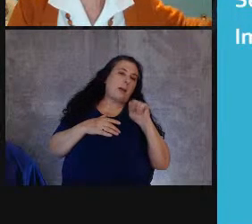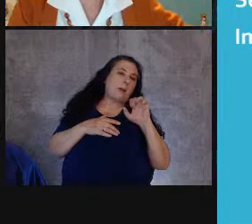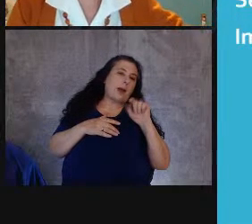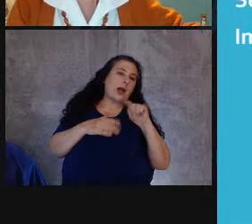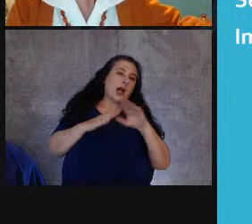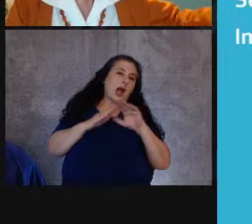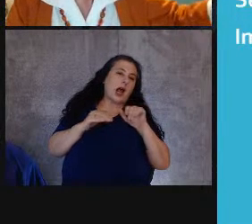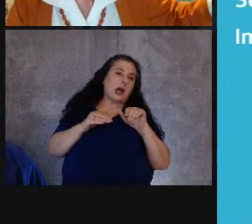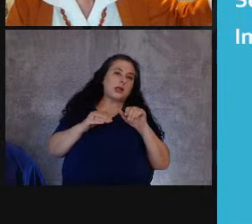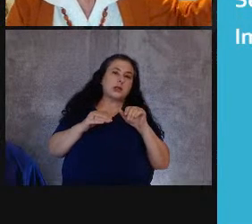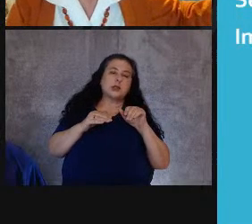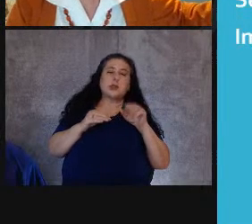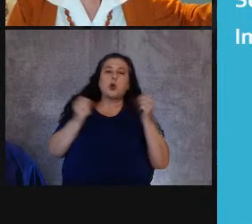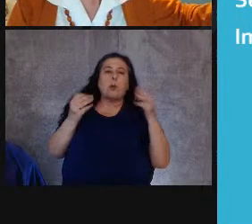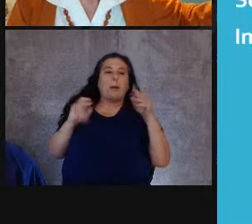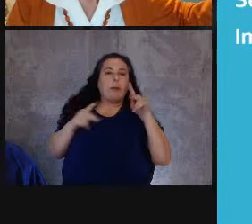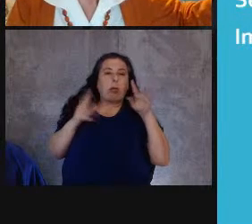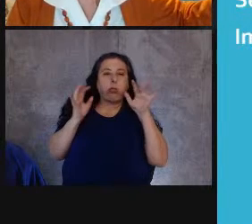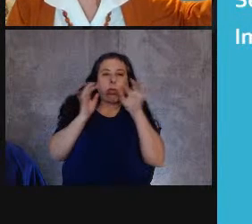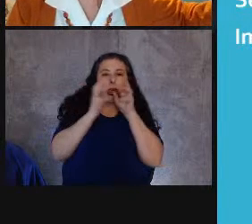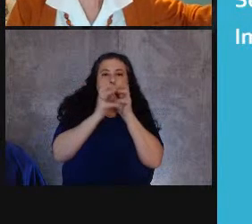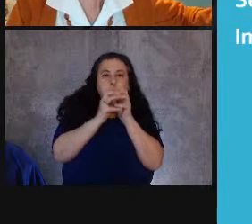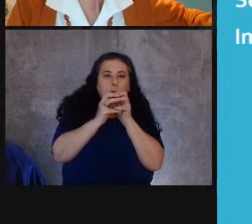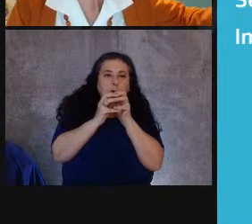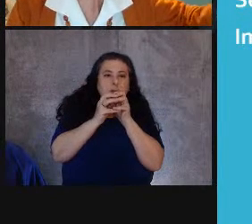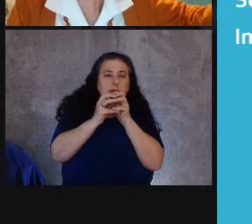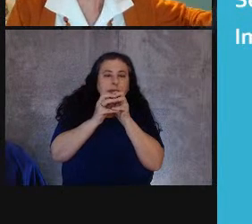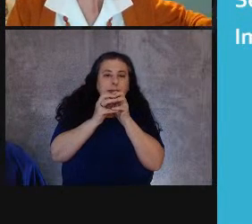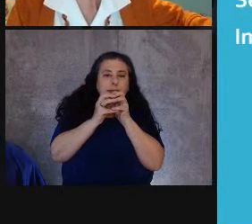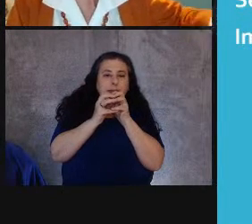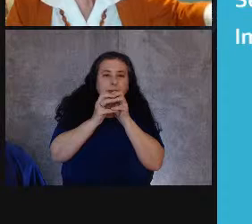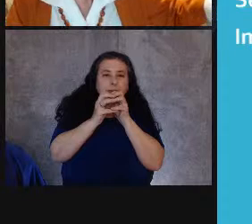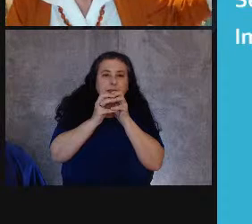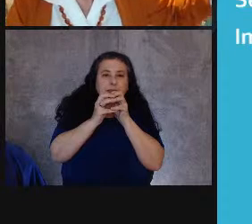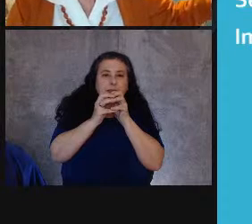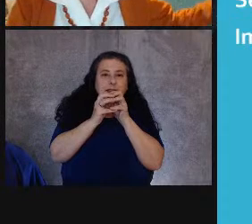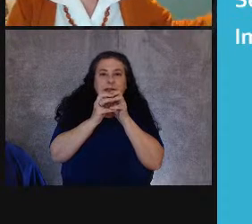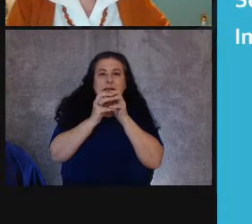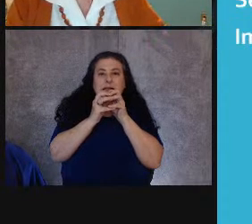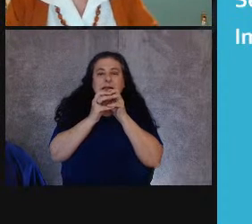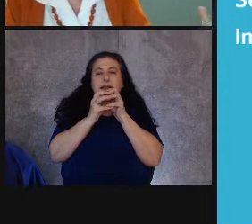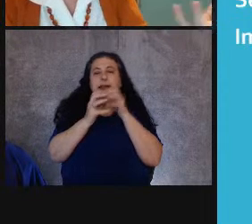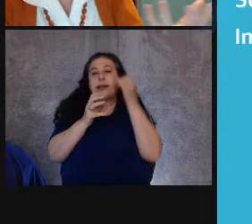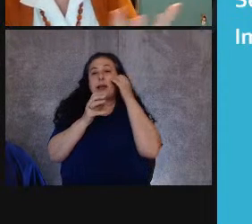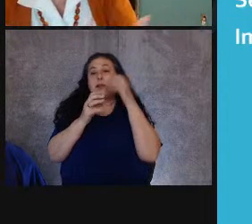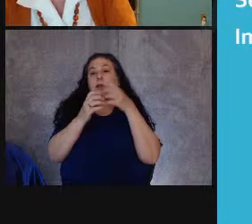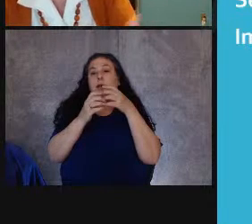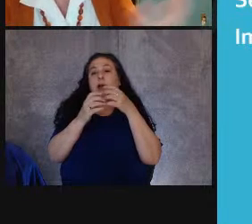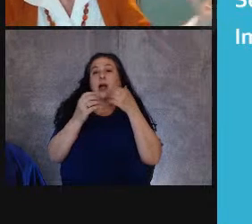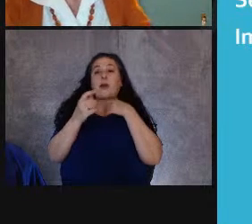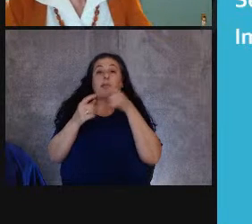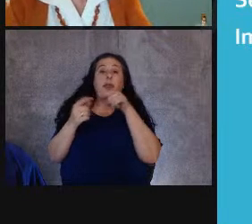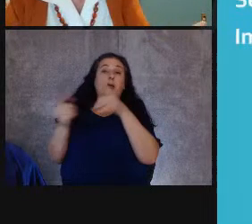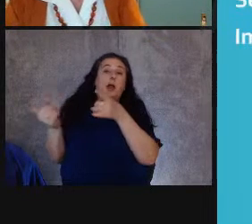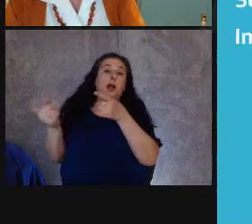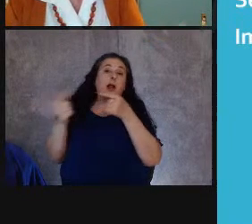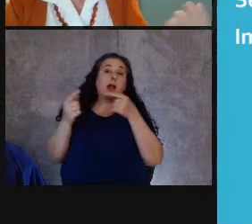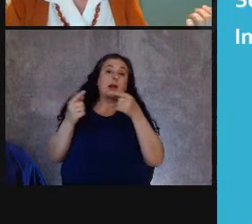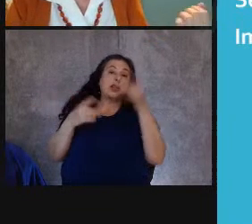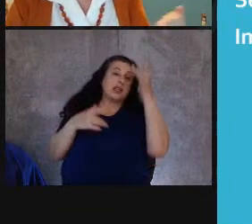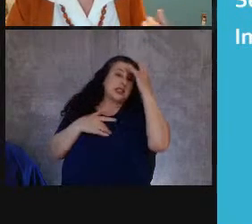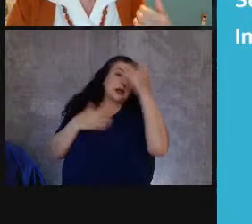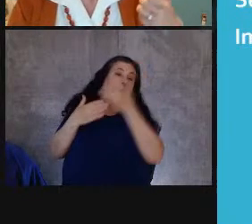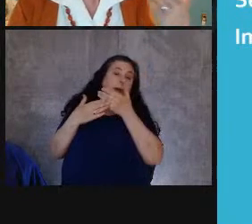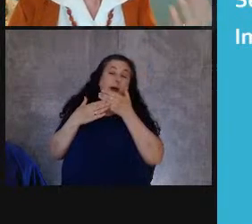a lot of overcrowding and there's a lot of people there. And if we can simply have an ill